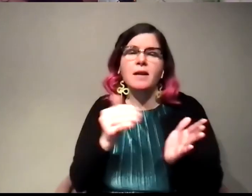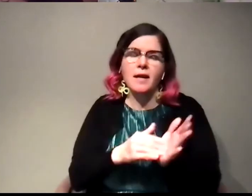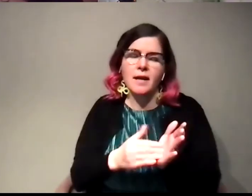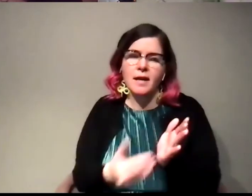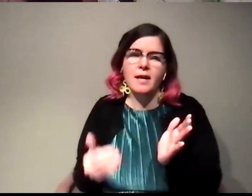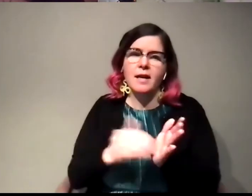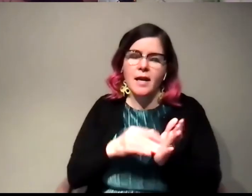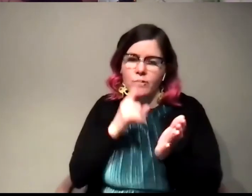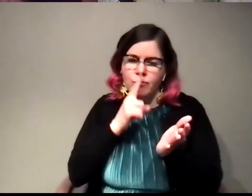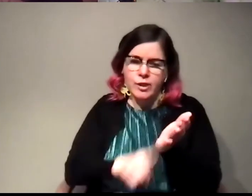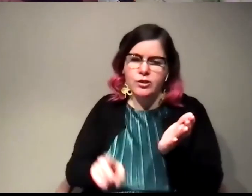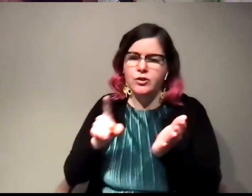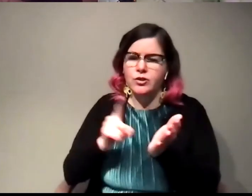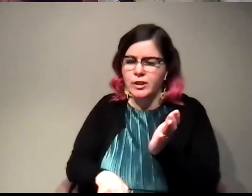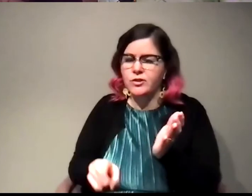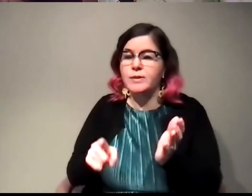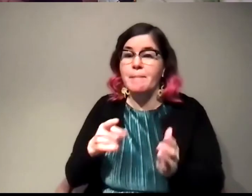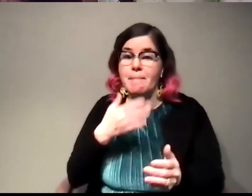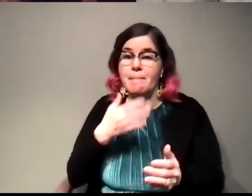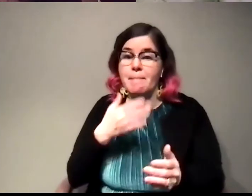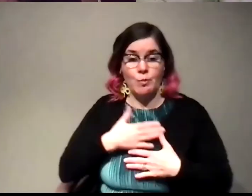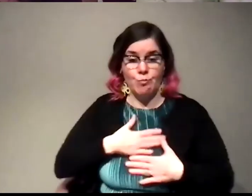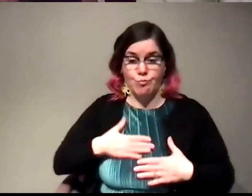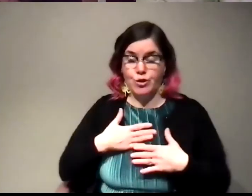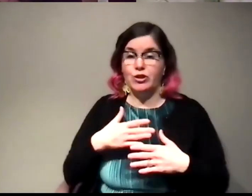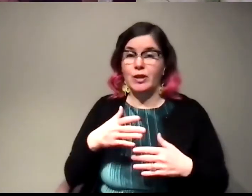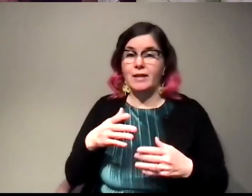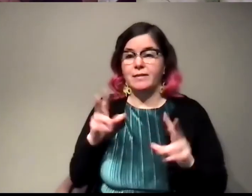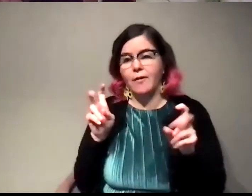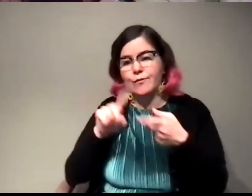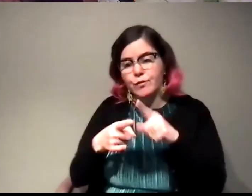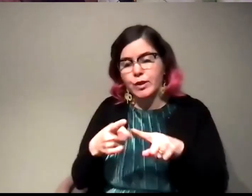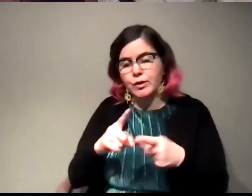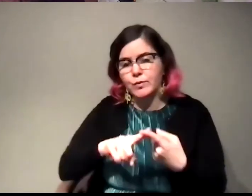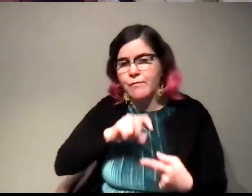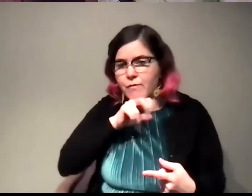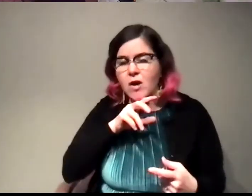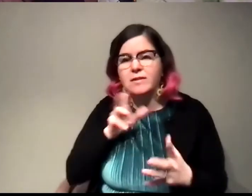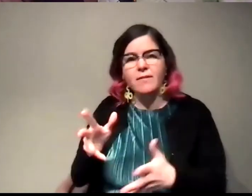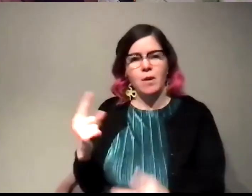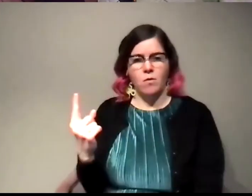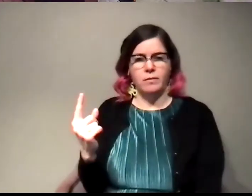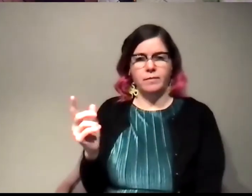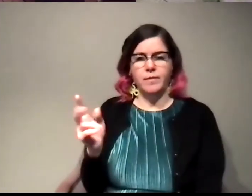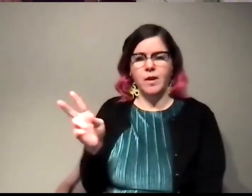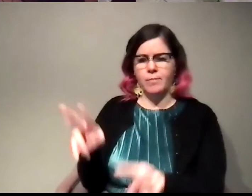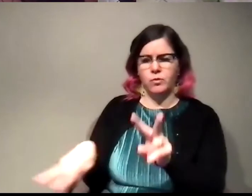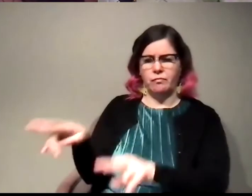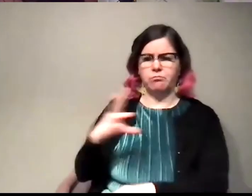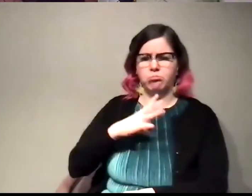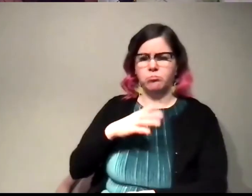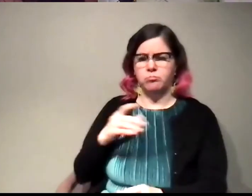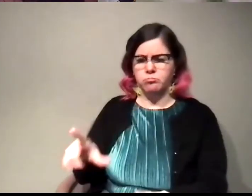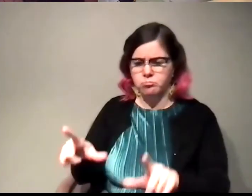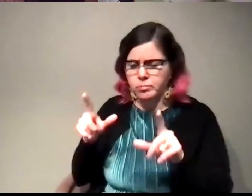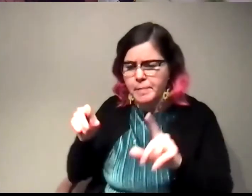of realize that the best way to appreciate these animals and to be a friend to frogs per se is to leave them alone, you know, observe them up close. You can take